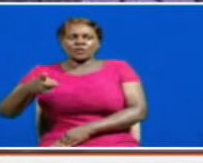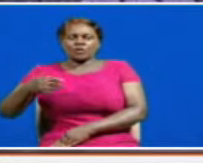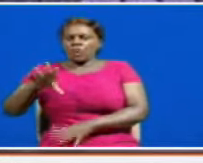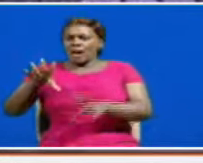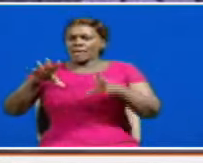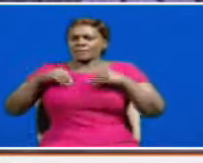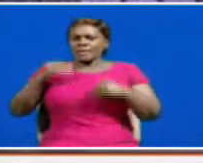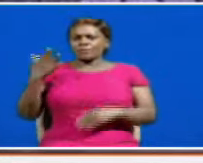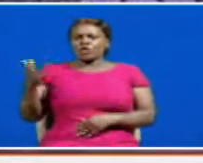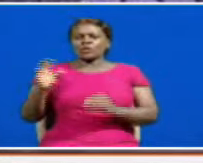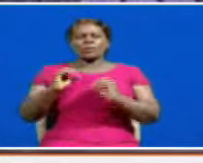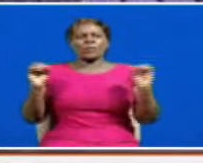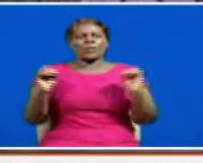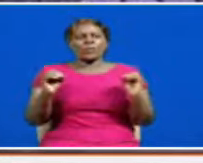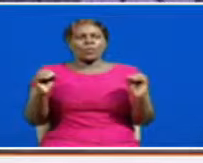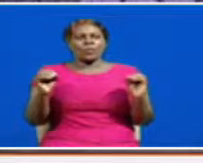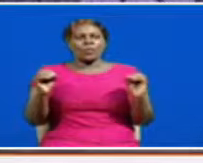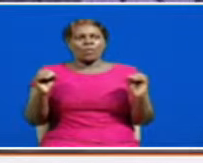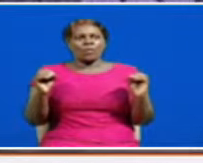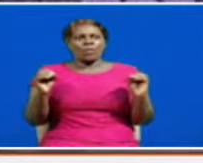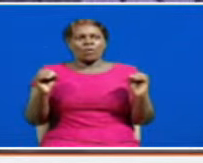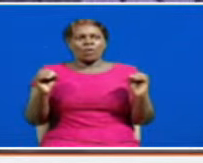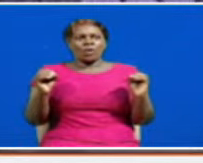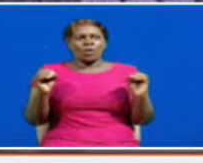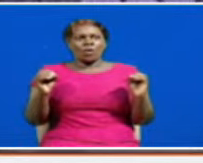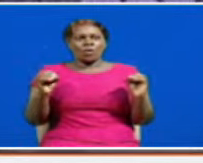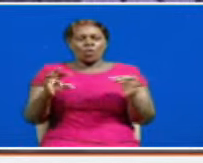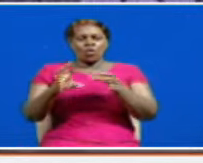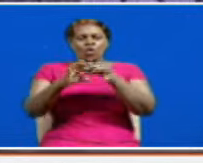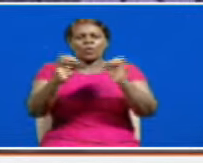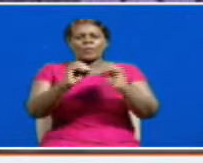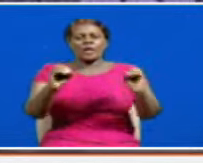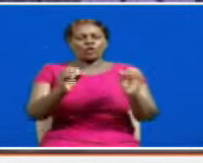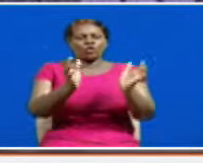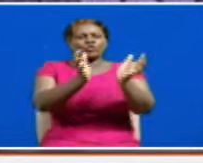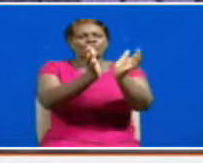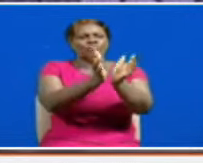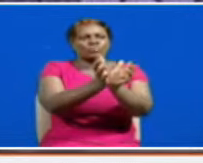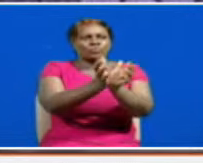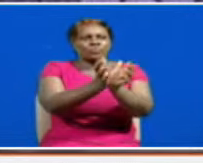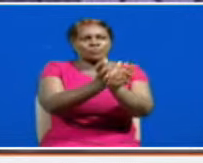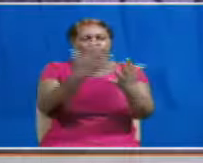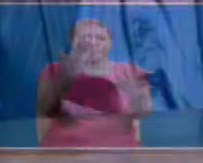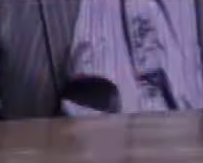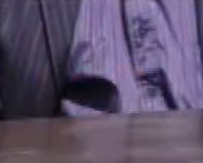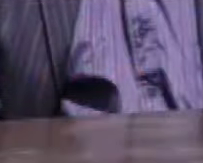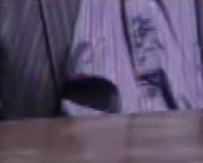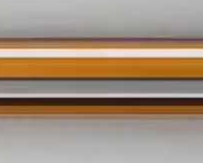documents issued by the registrar. Those who did not cooperate were arrested and detained.